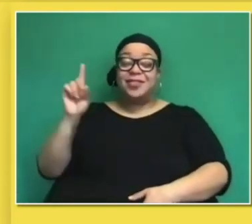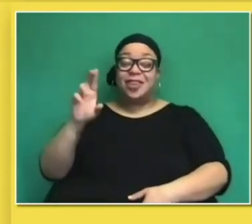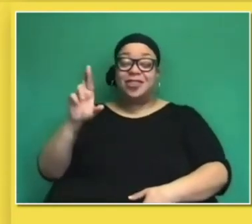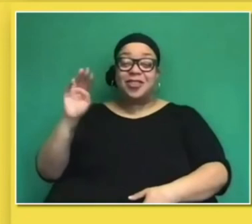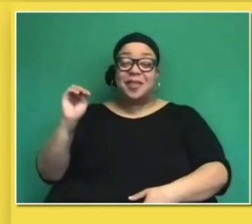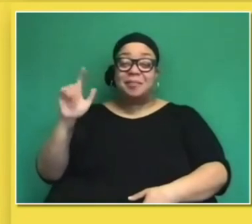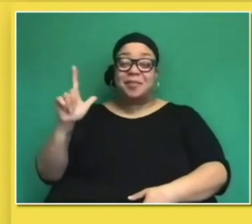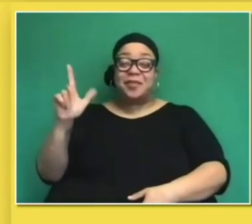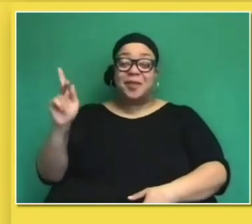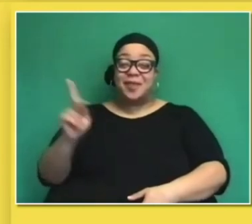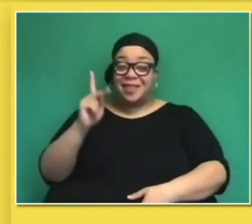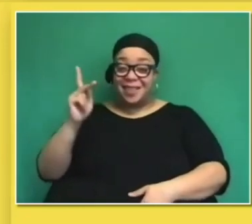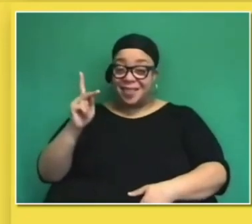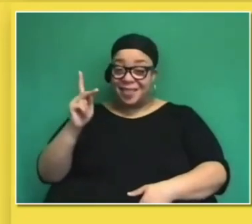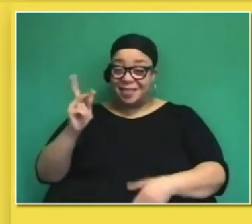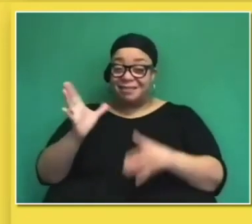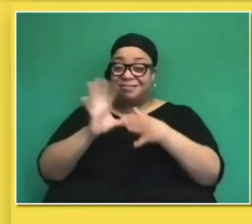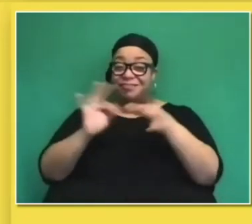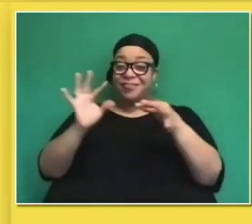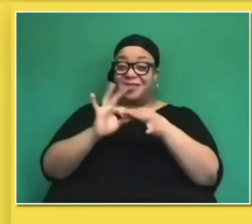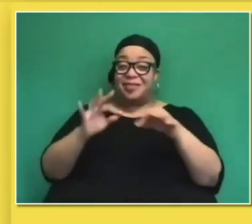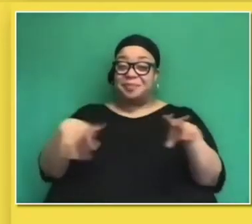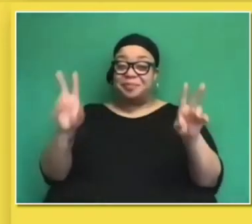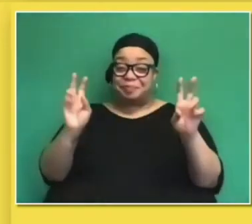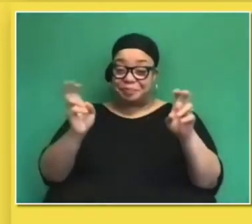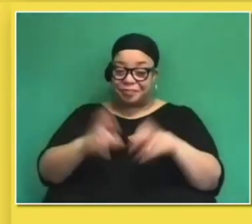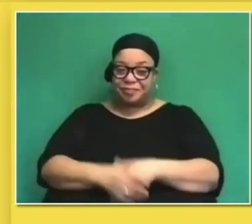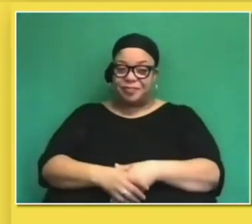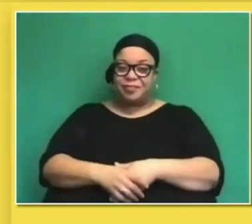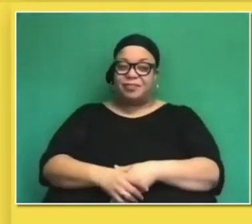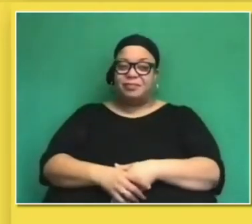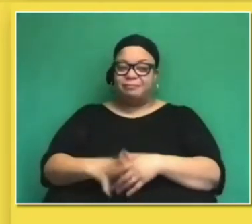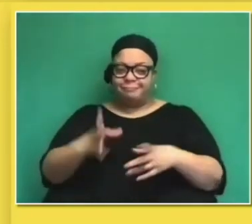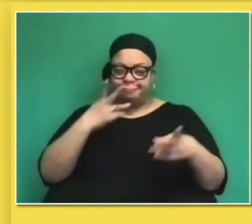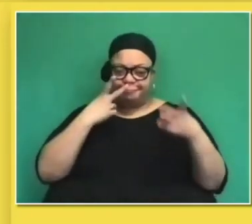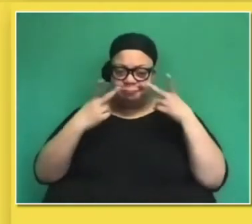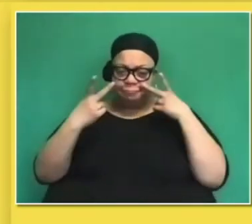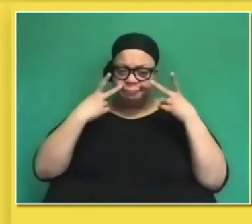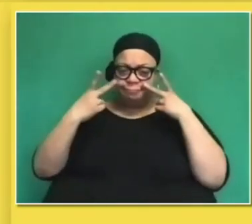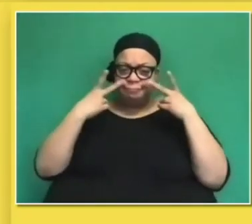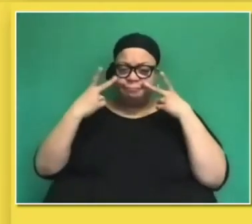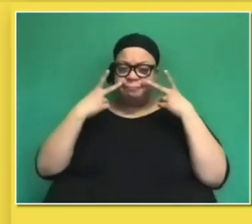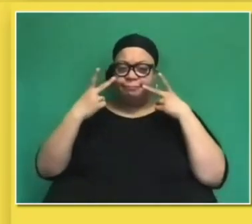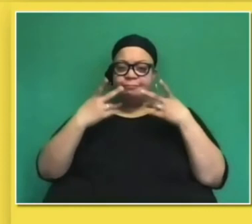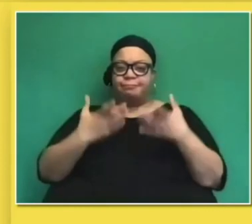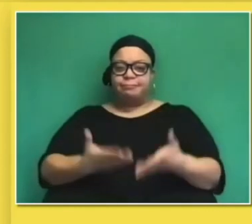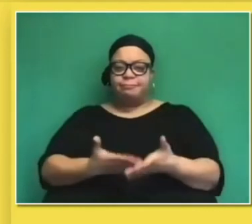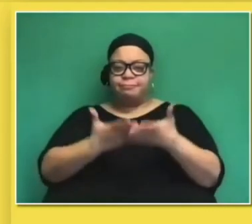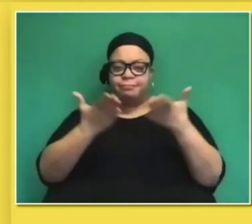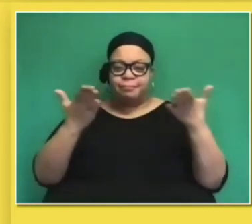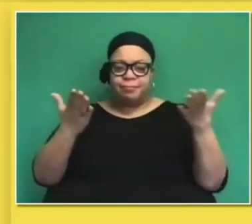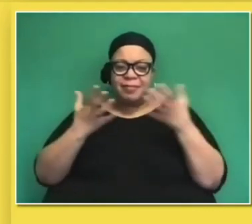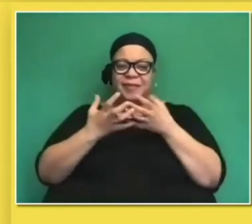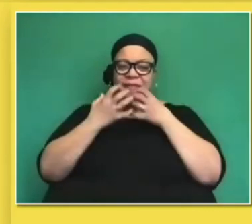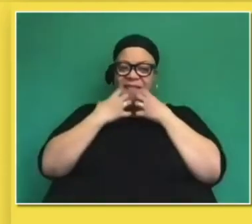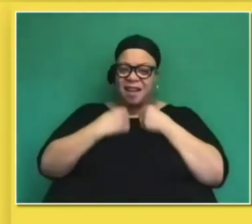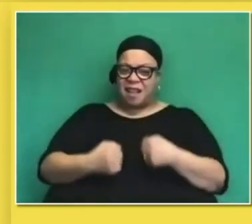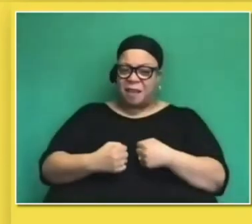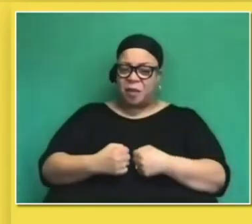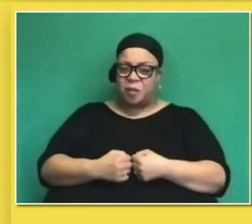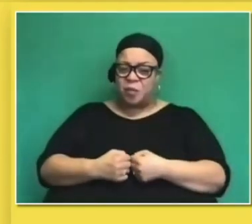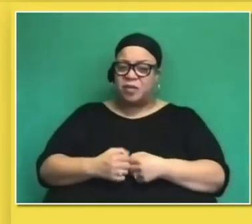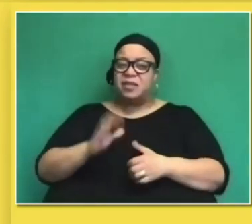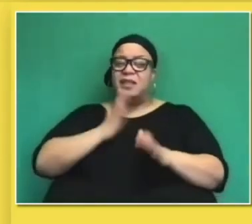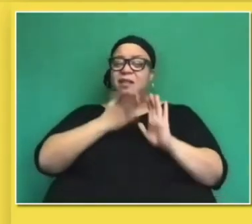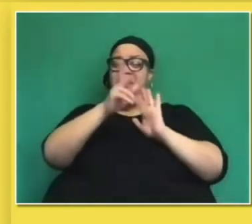justice of many of our past and present policies. On the one hand, we are called to play the Good Samaritan on life's